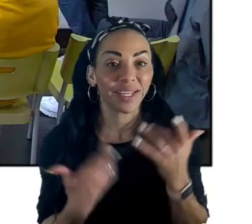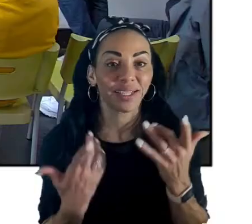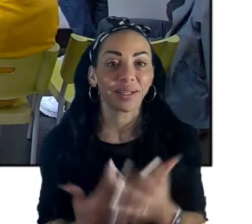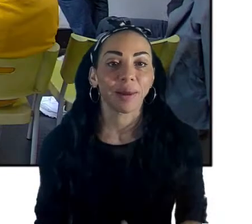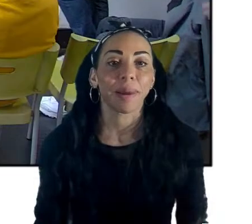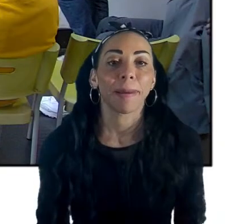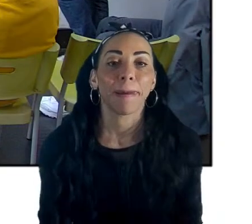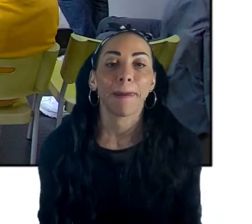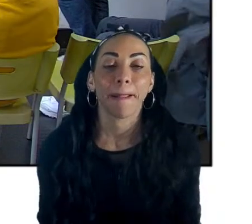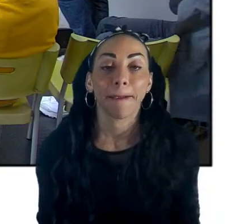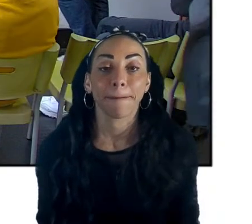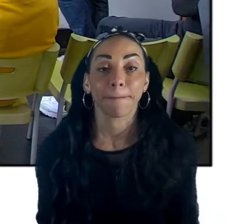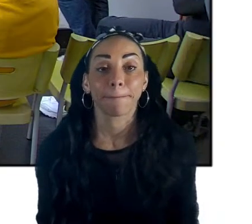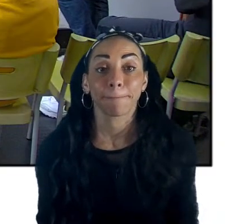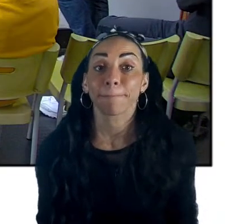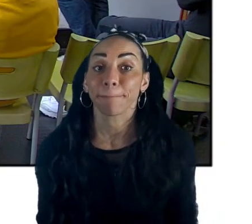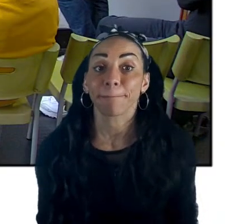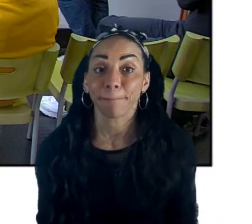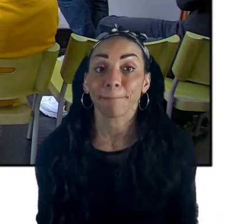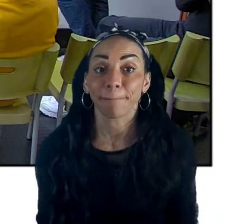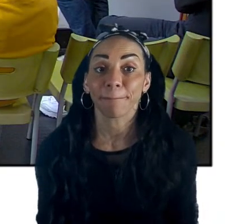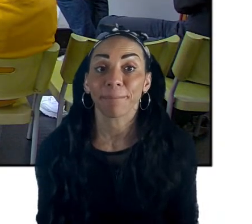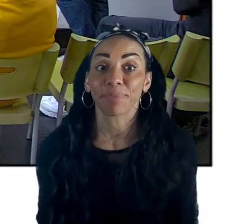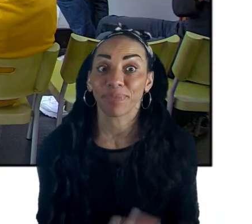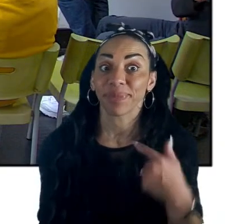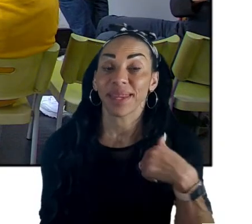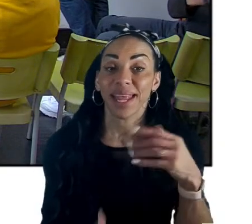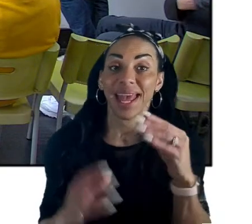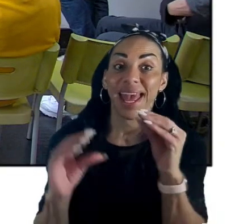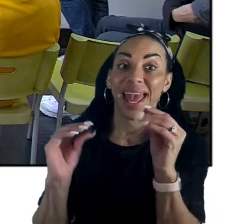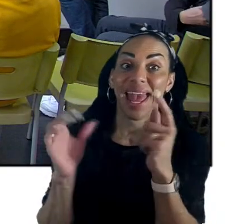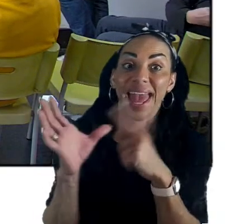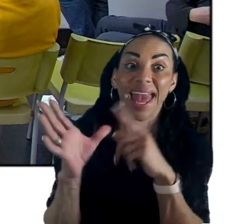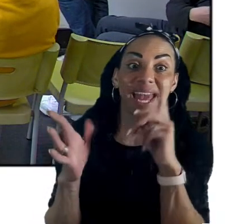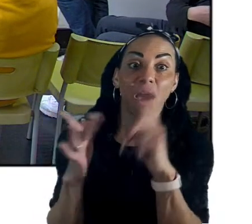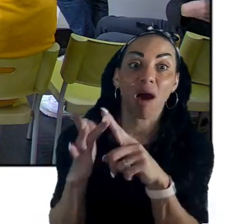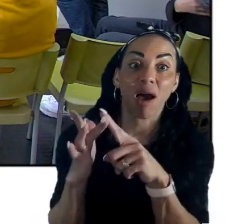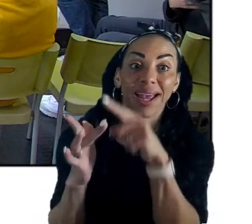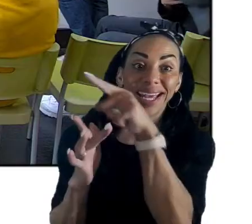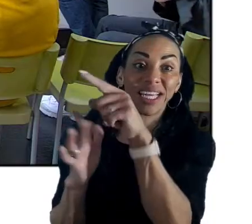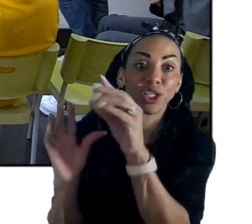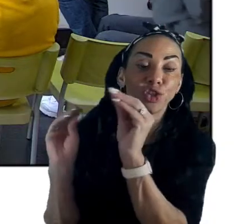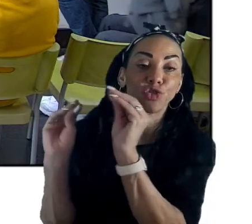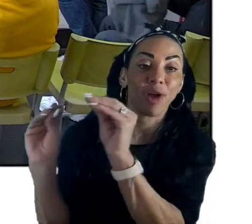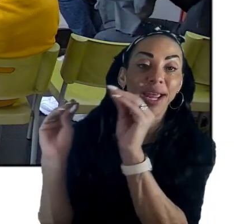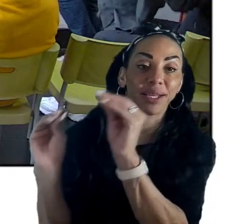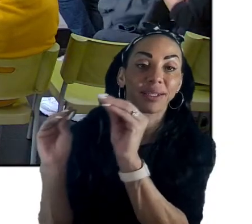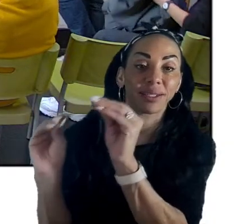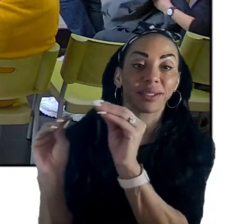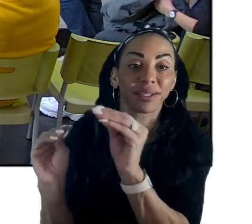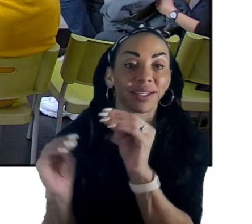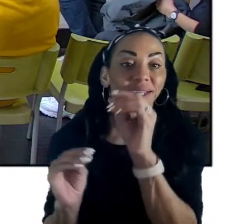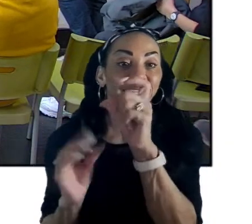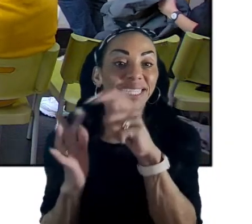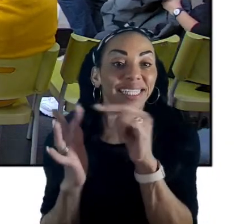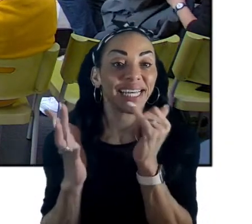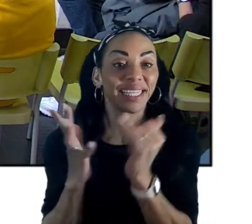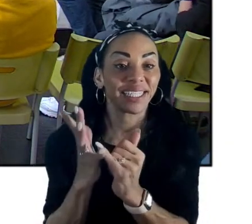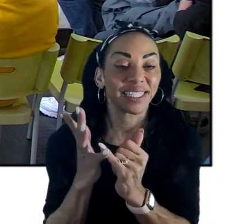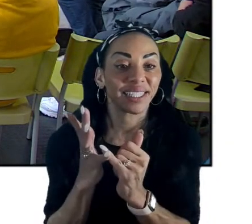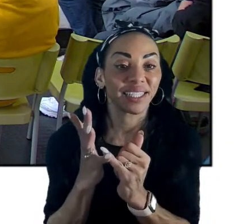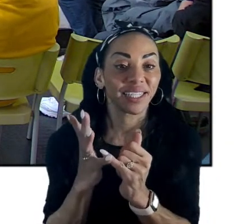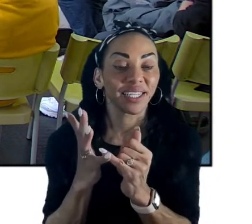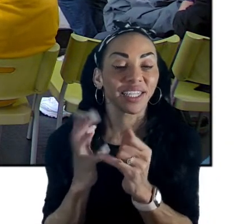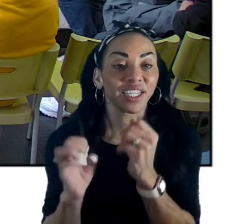good point for that. If AI is trained on what is a largely a straight cisgender culture, well, AIs that cater